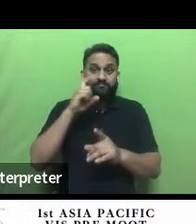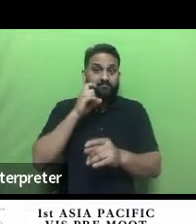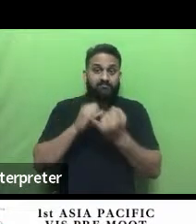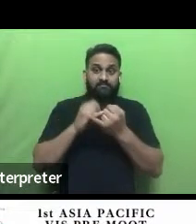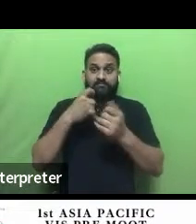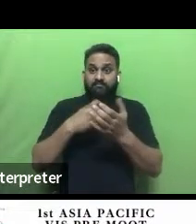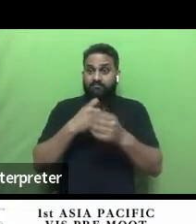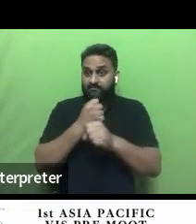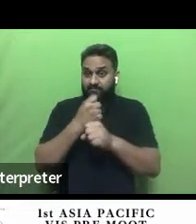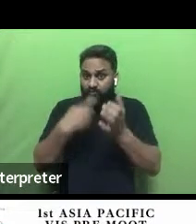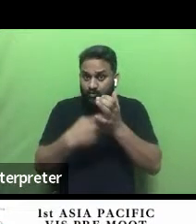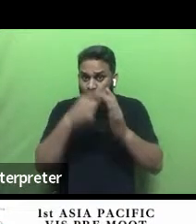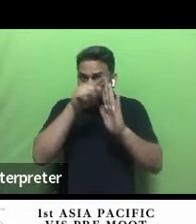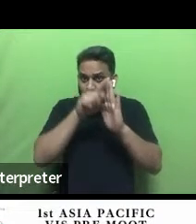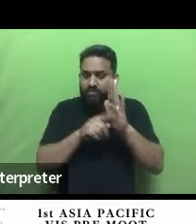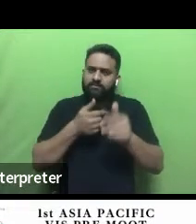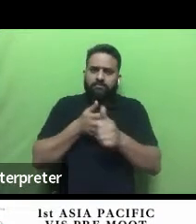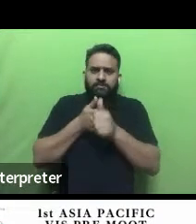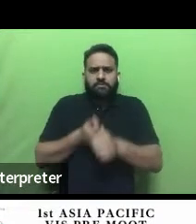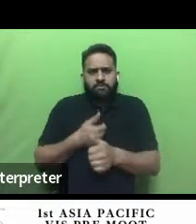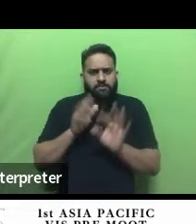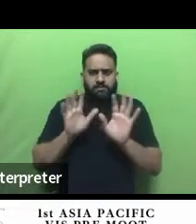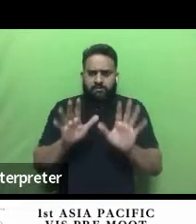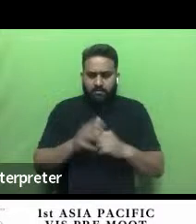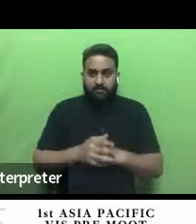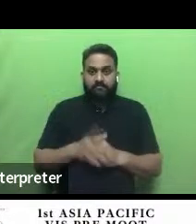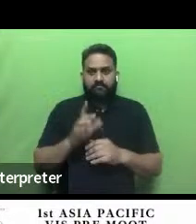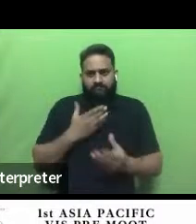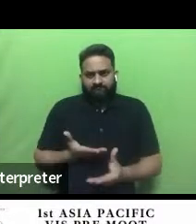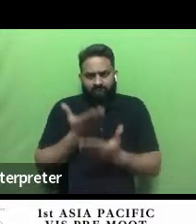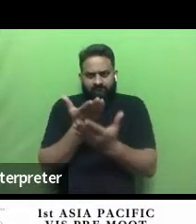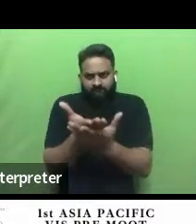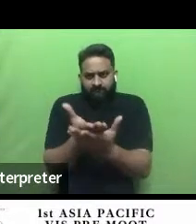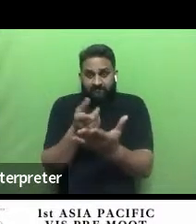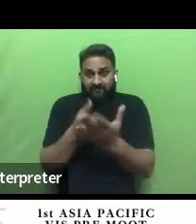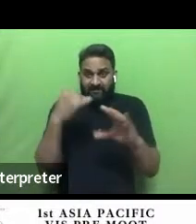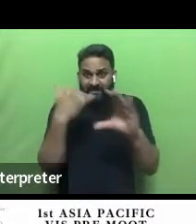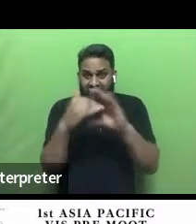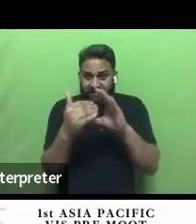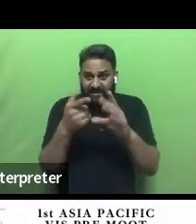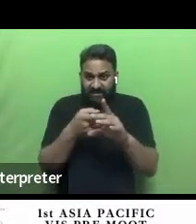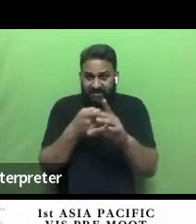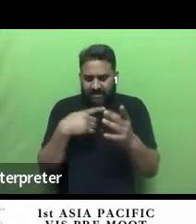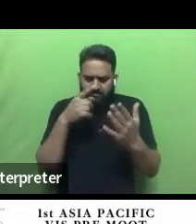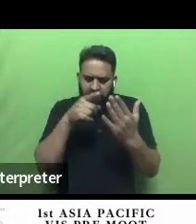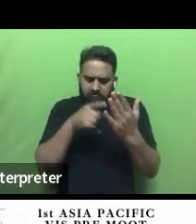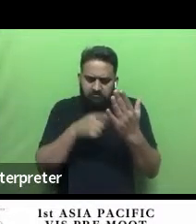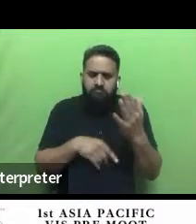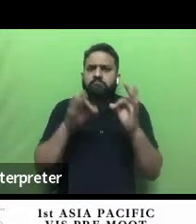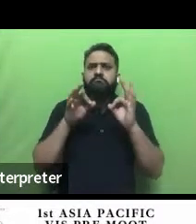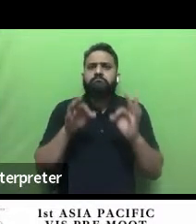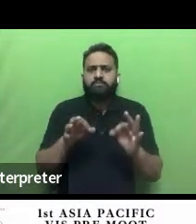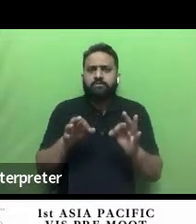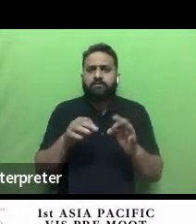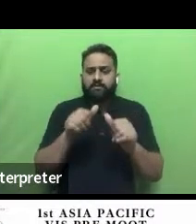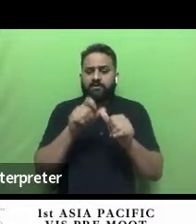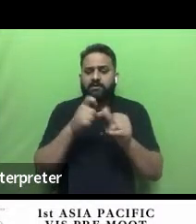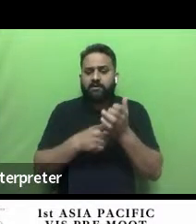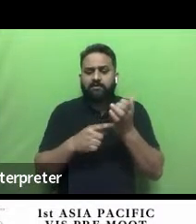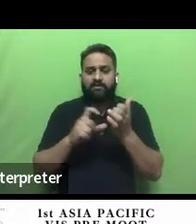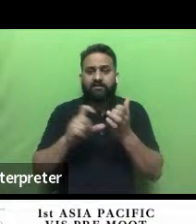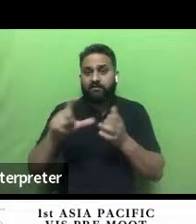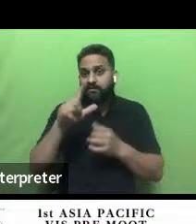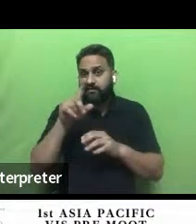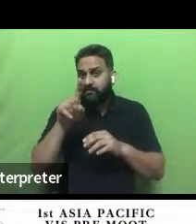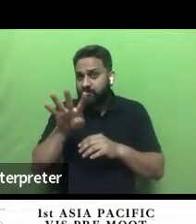determine whether a contract has been formed. And we submit that this email fulfills the requirements under Article 14 of the CISG